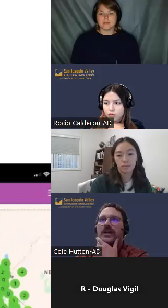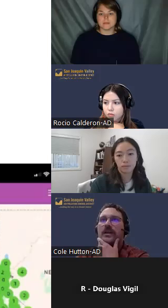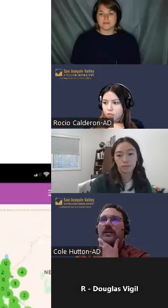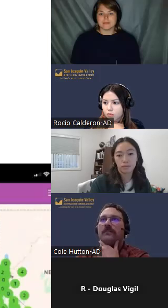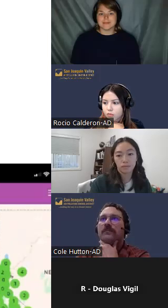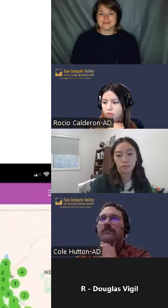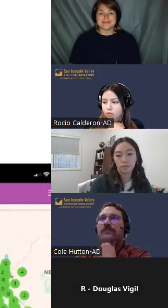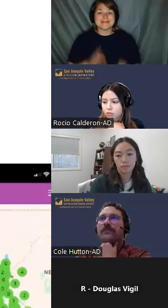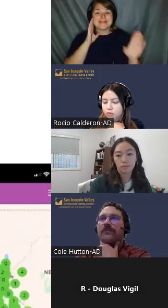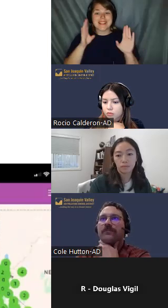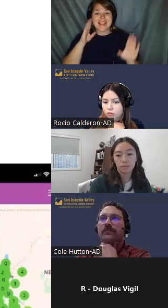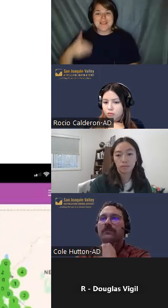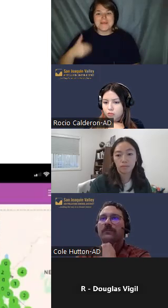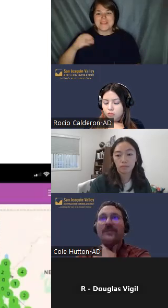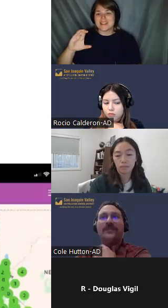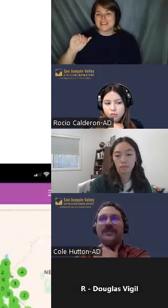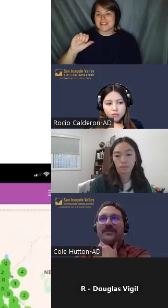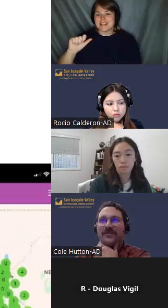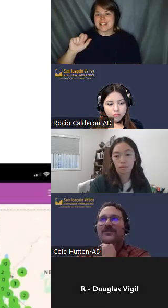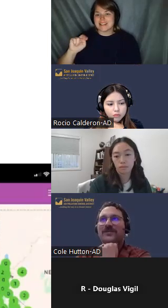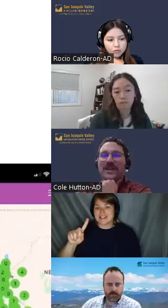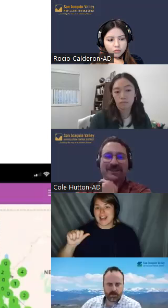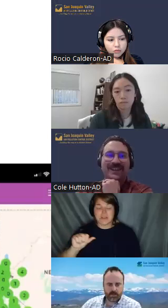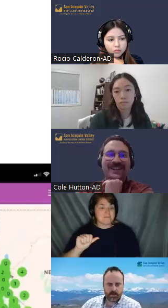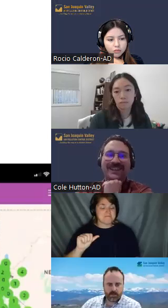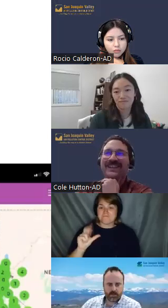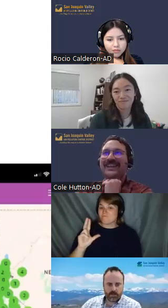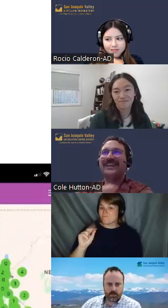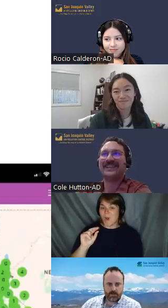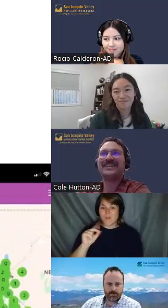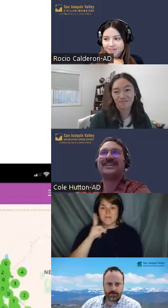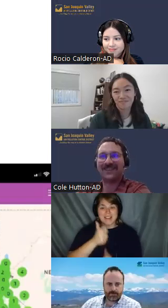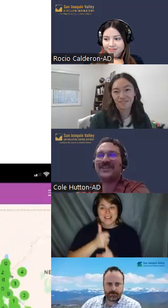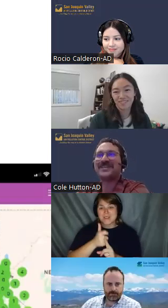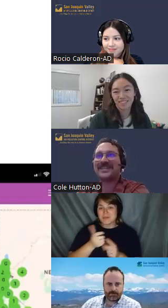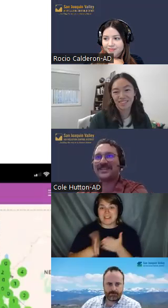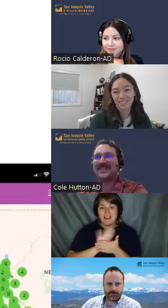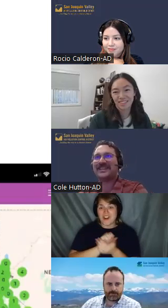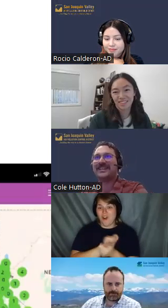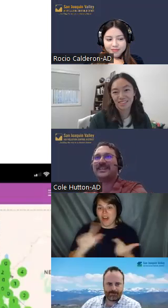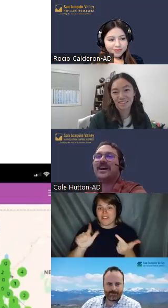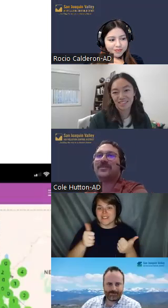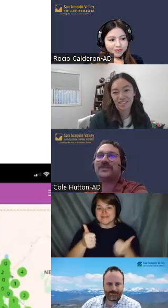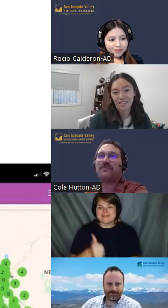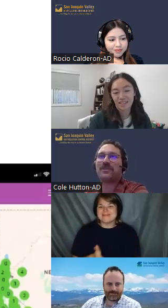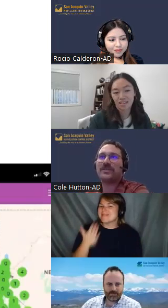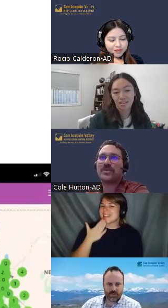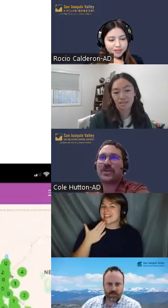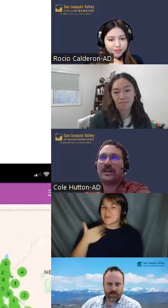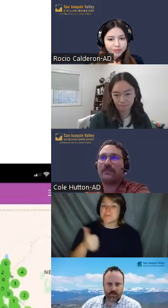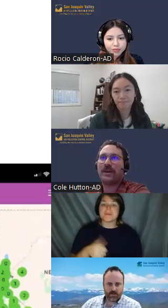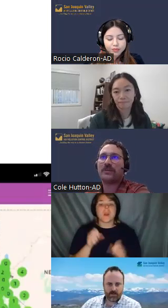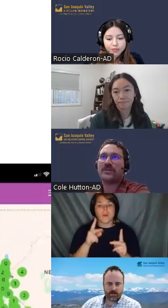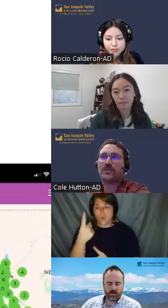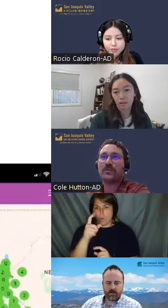Hi, this is Cassandra. No, Cole, I think you pretty much Great. covered it all. Cool. Sounds good. There is a question in the